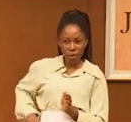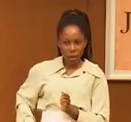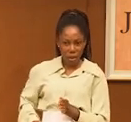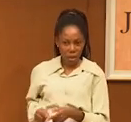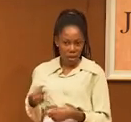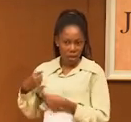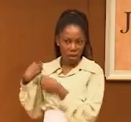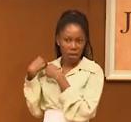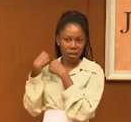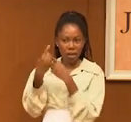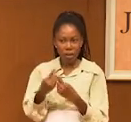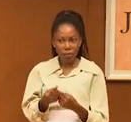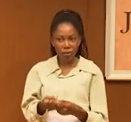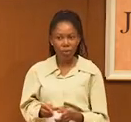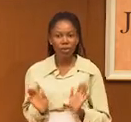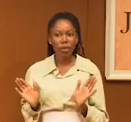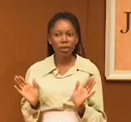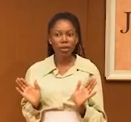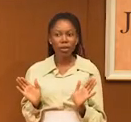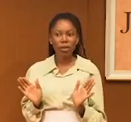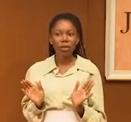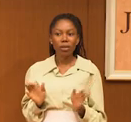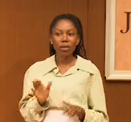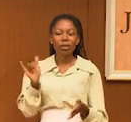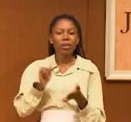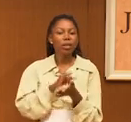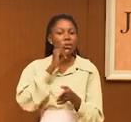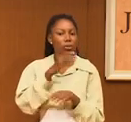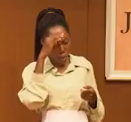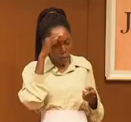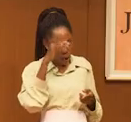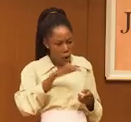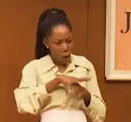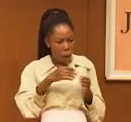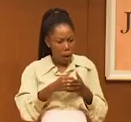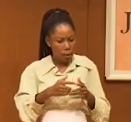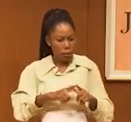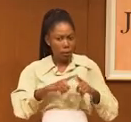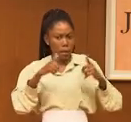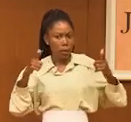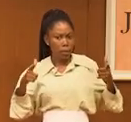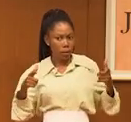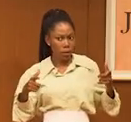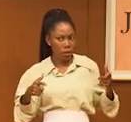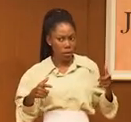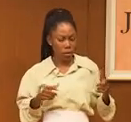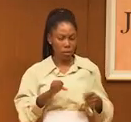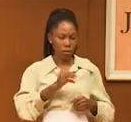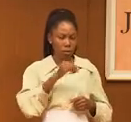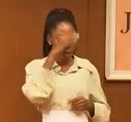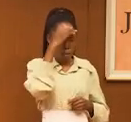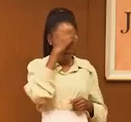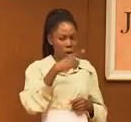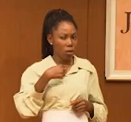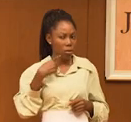money and everything, that was all I know about my money. There was a day like that, he told me, I was in my office, he